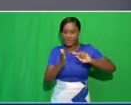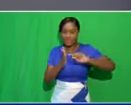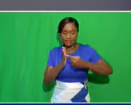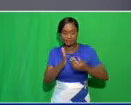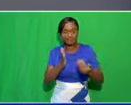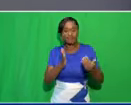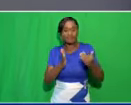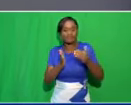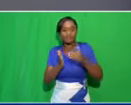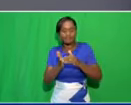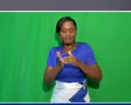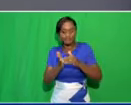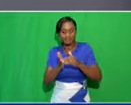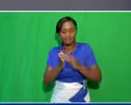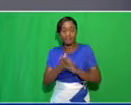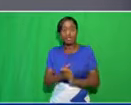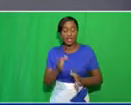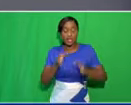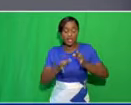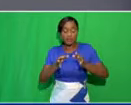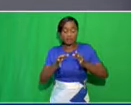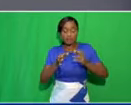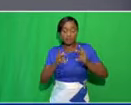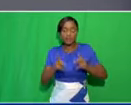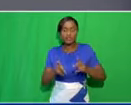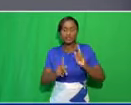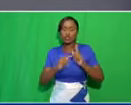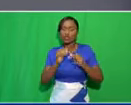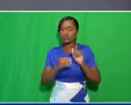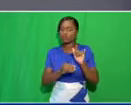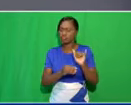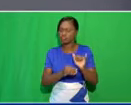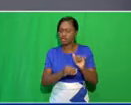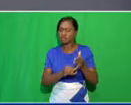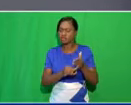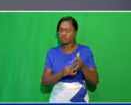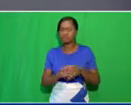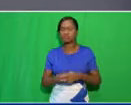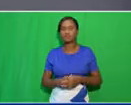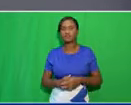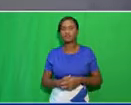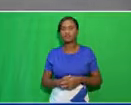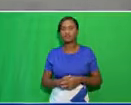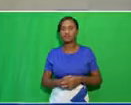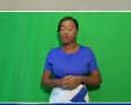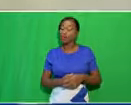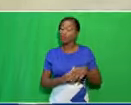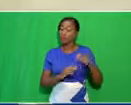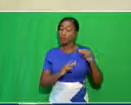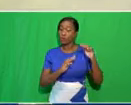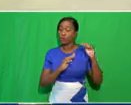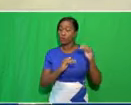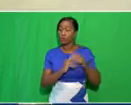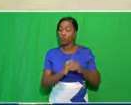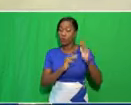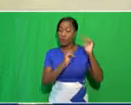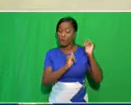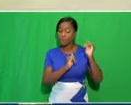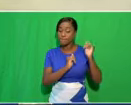the person is mentioning that particular periodic assessment. Well, we do hope,